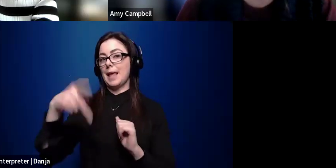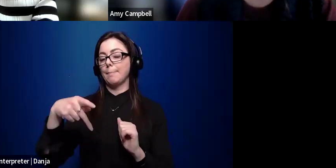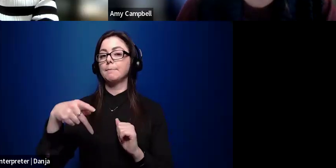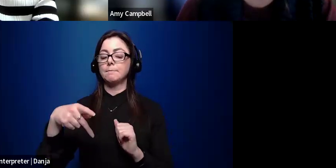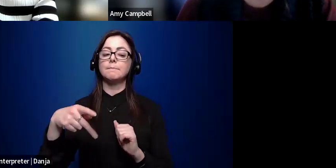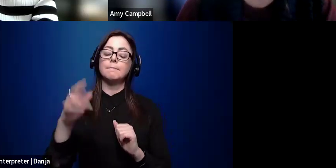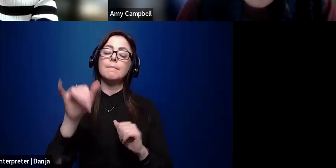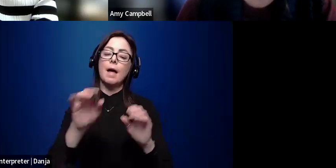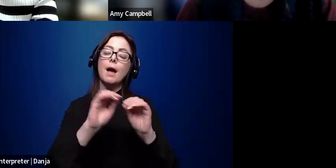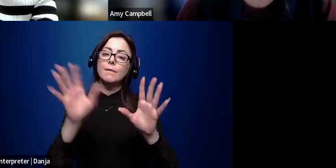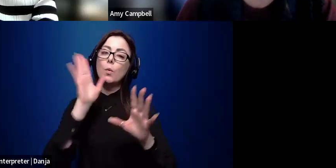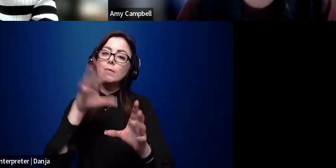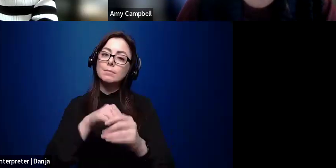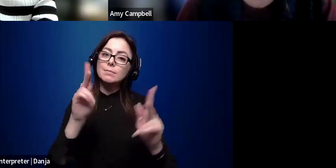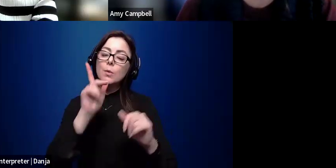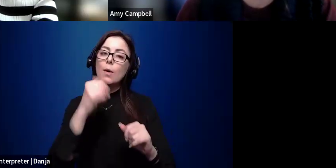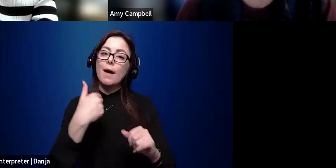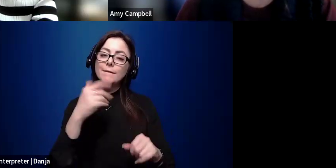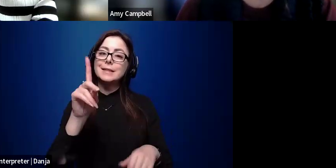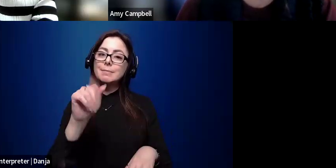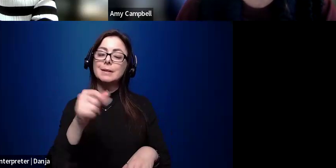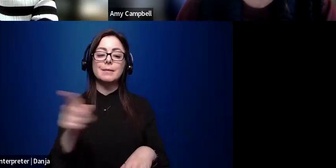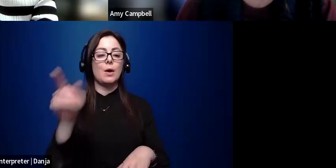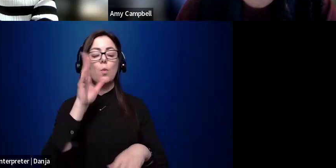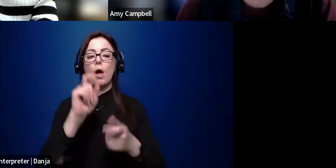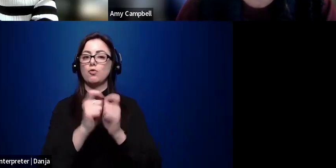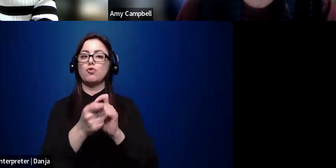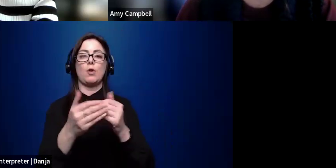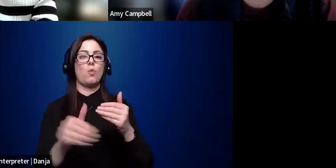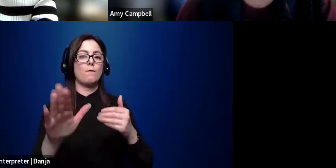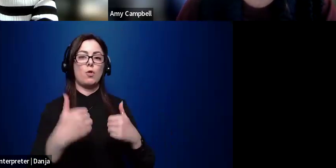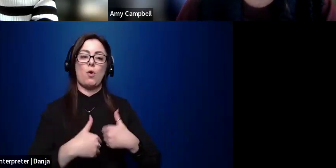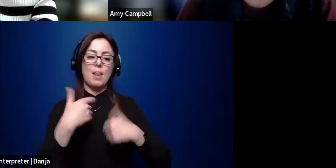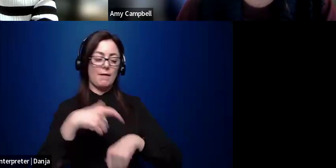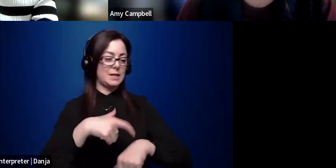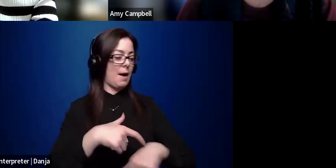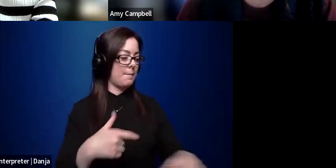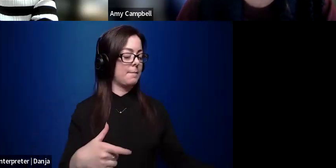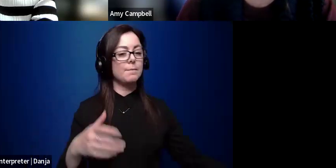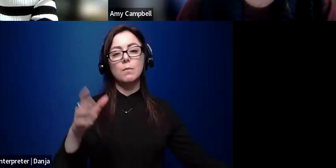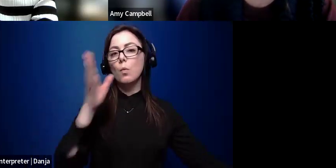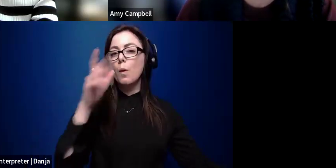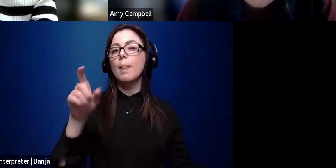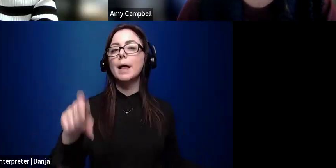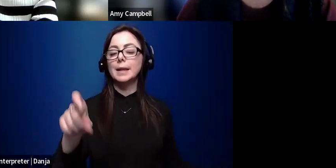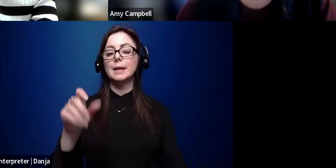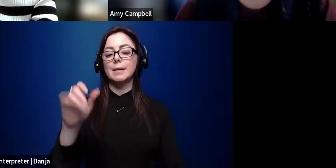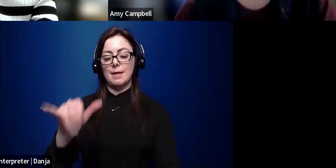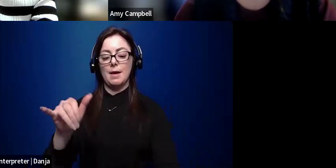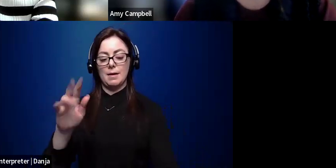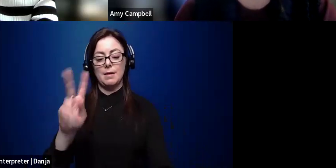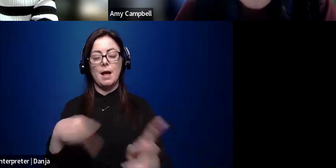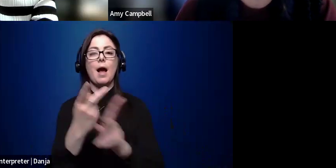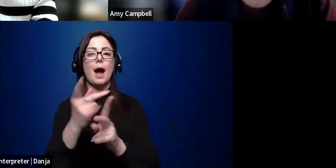who have disabilities that are not going to change over their lifetime, that they're going to need that level of service across